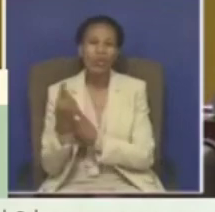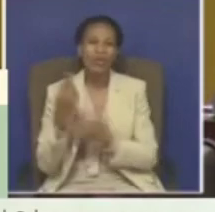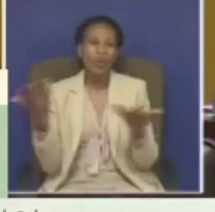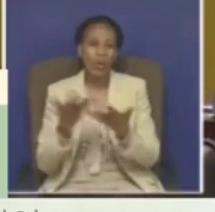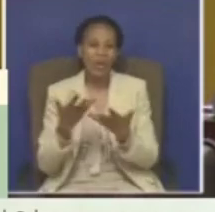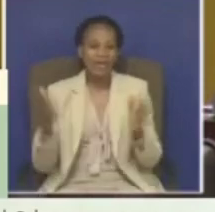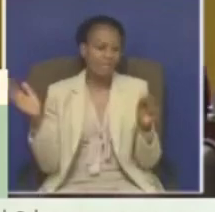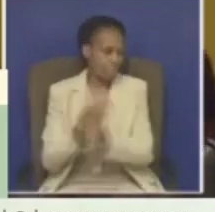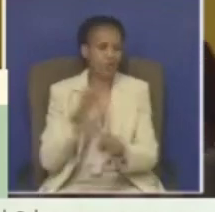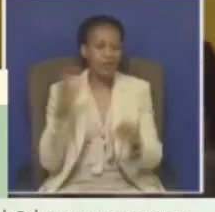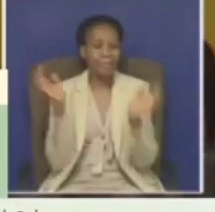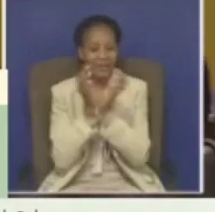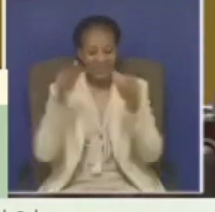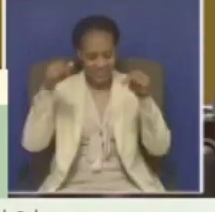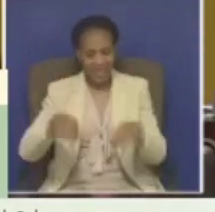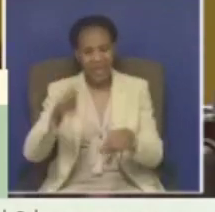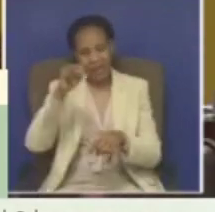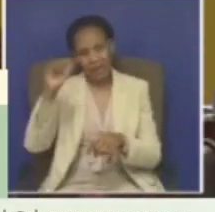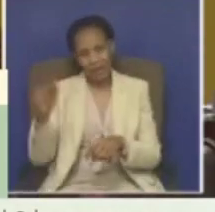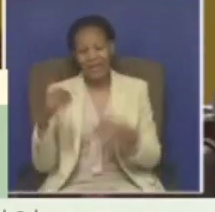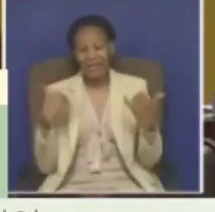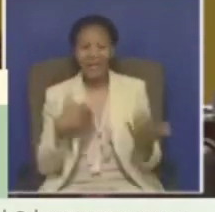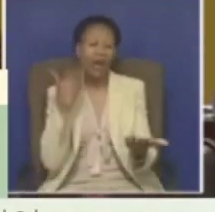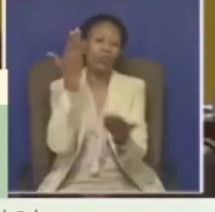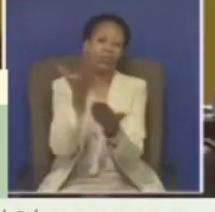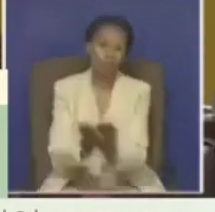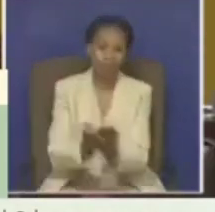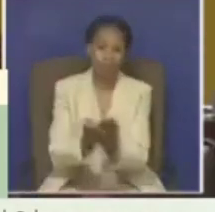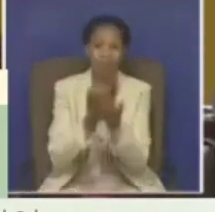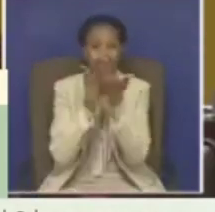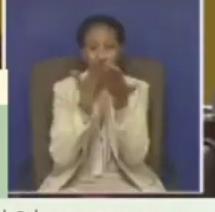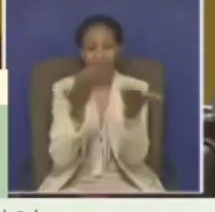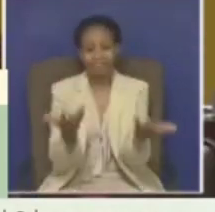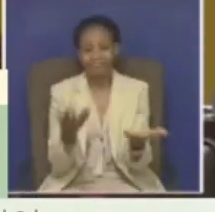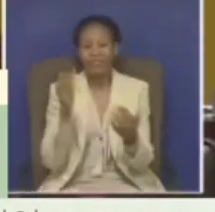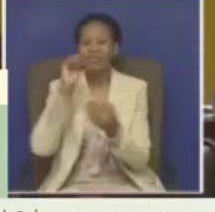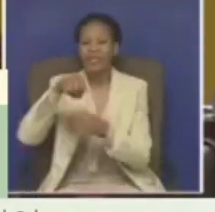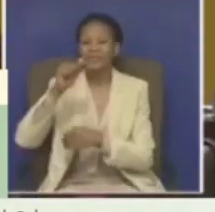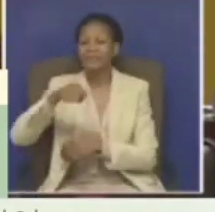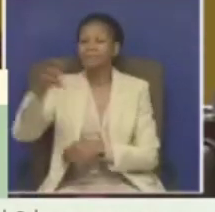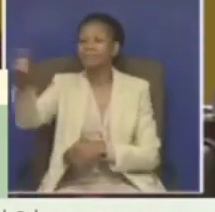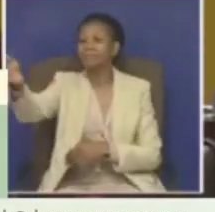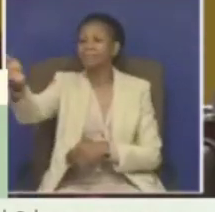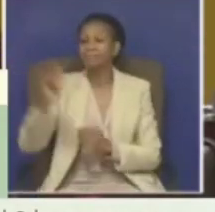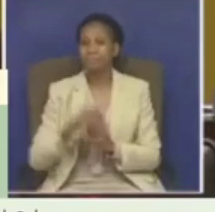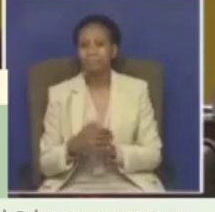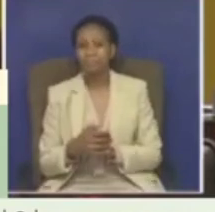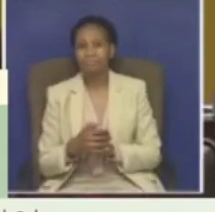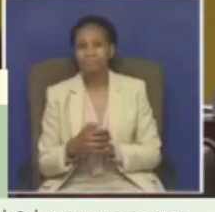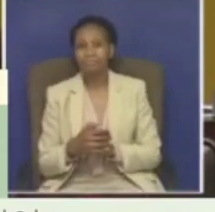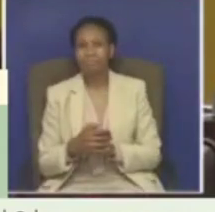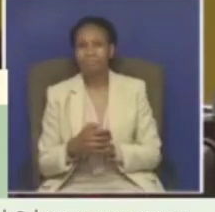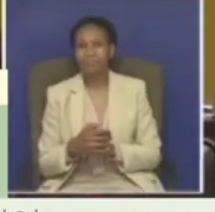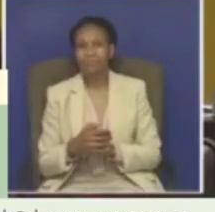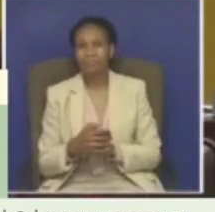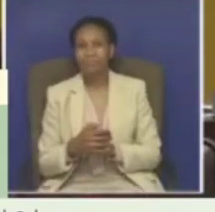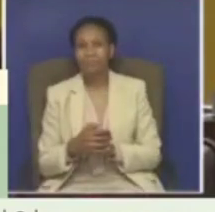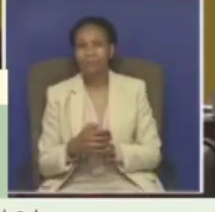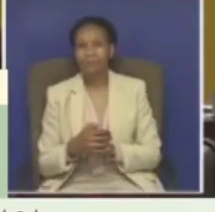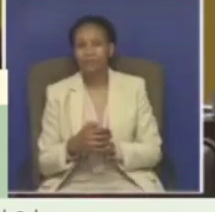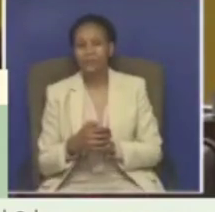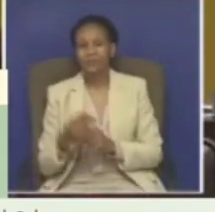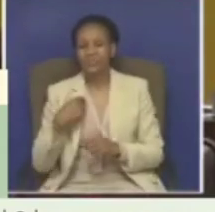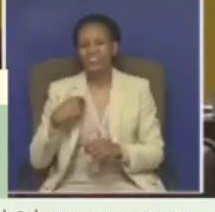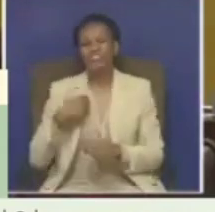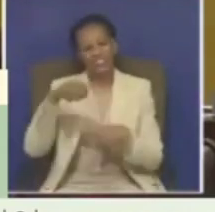full plenary. I now put the motion. Yes, honorable member? There's been a request for declaration, No. Chair.